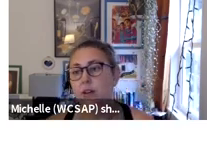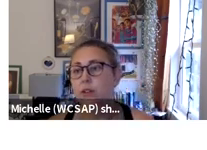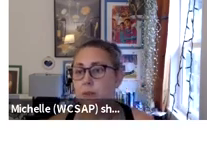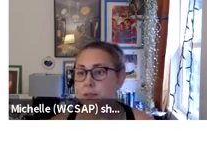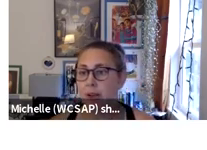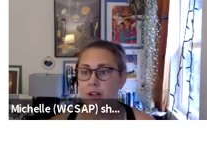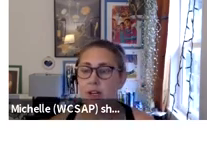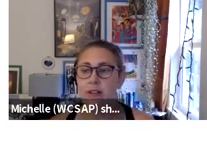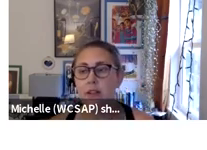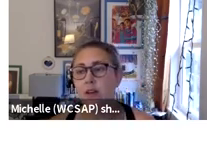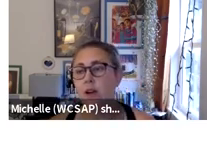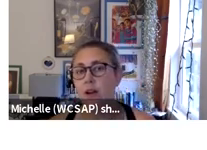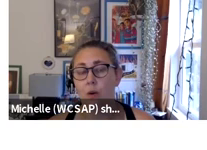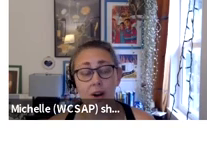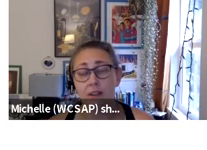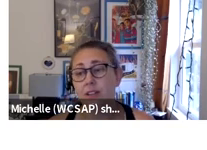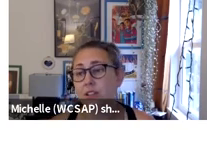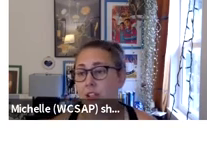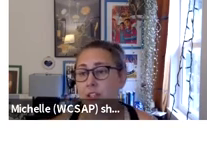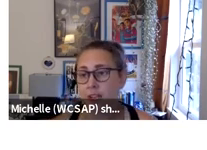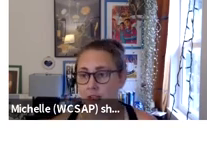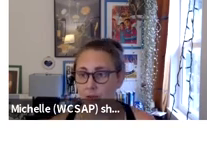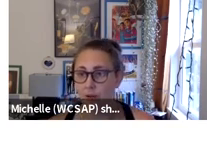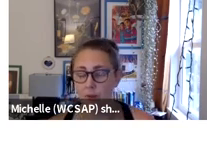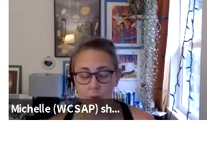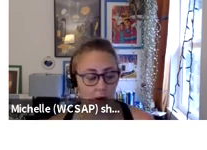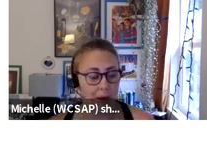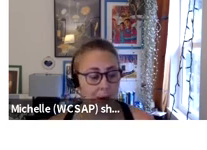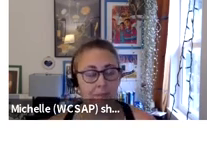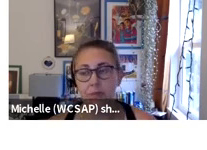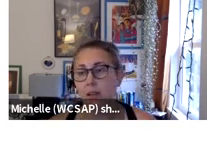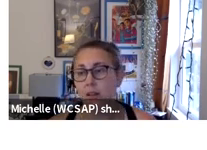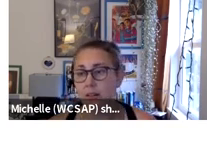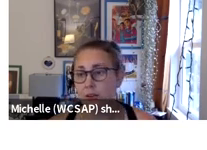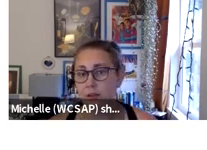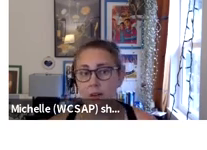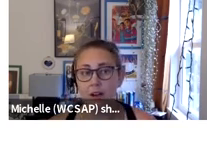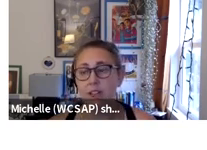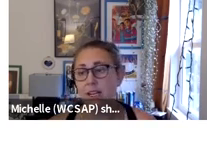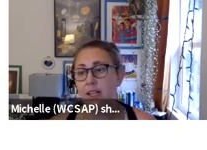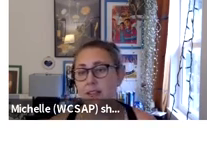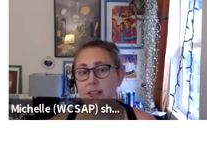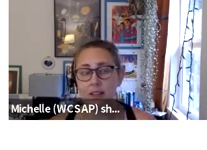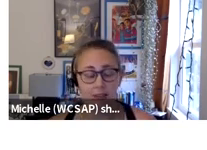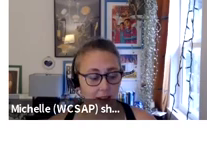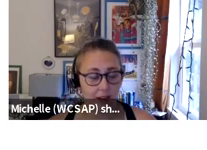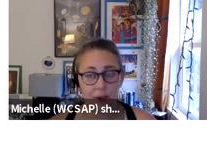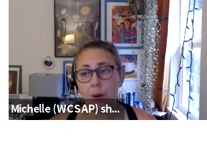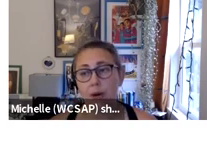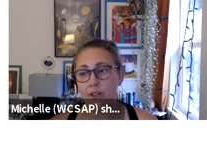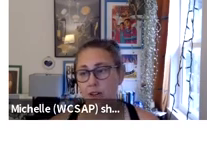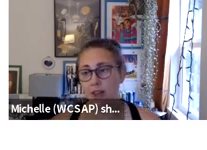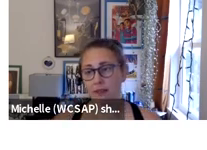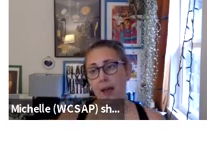an advocate who speaks Spanish and has, or an advocate just looks like you or, you know, understands that